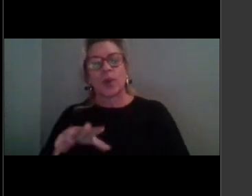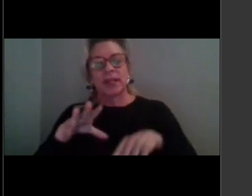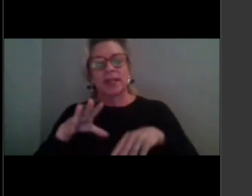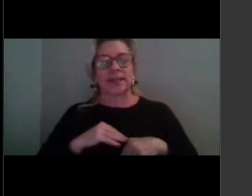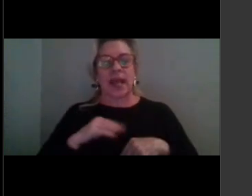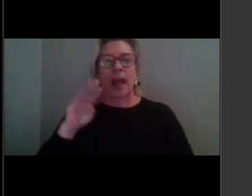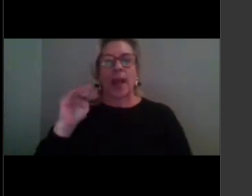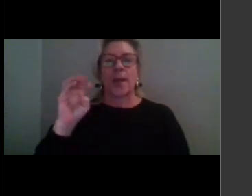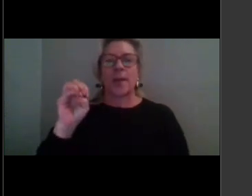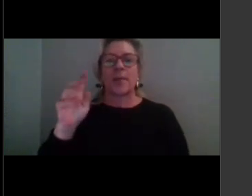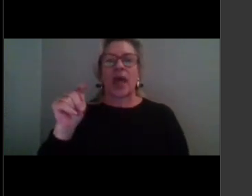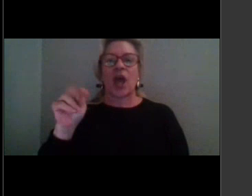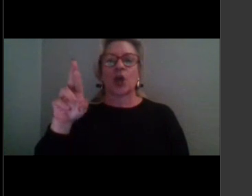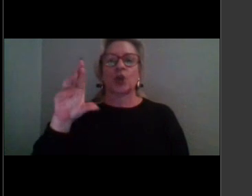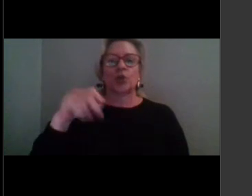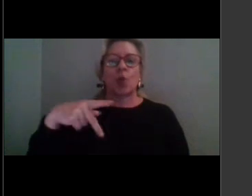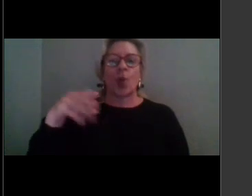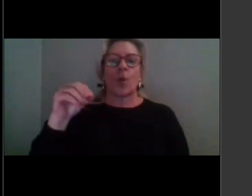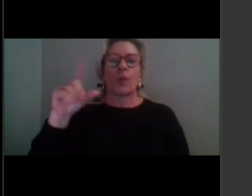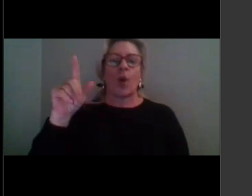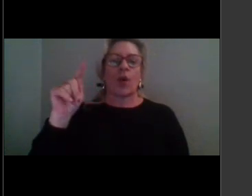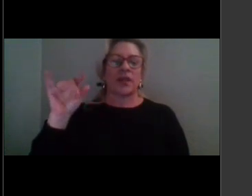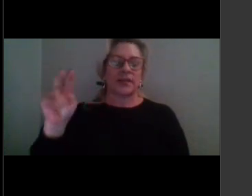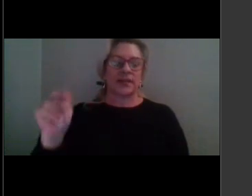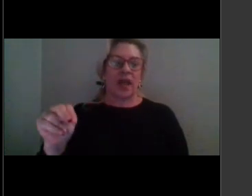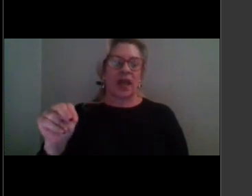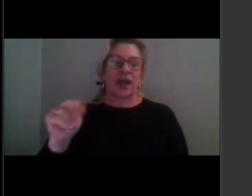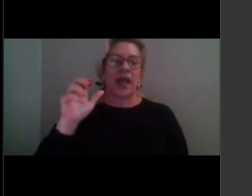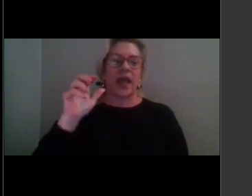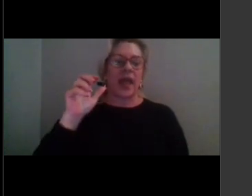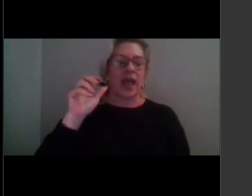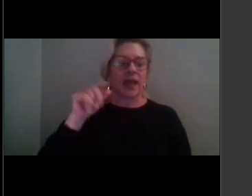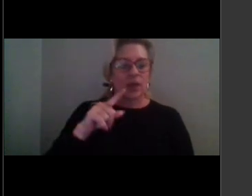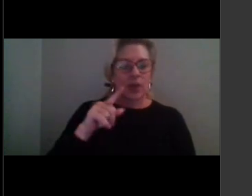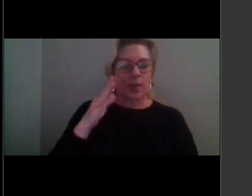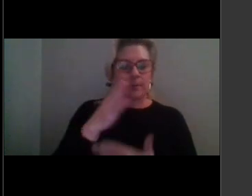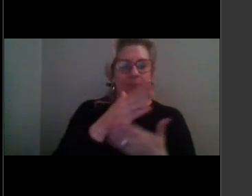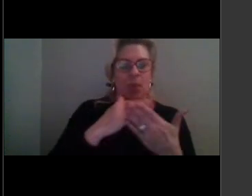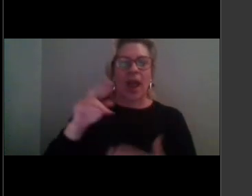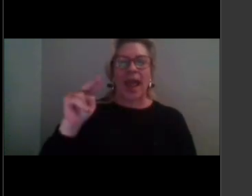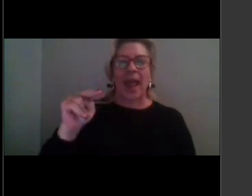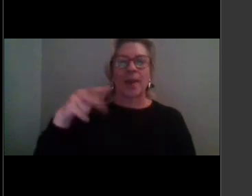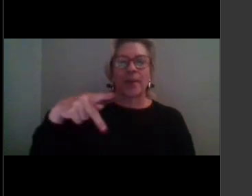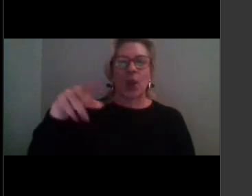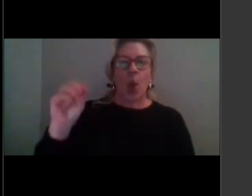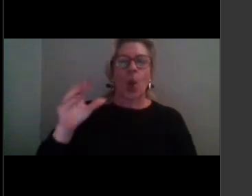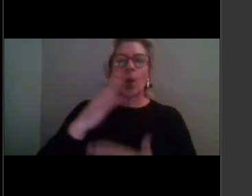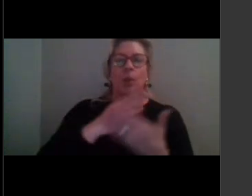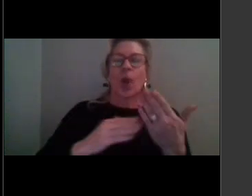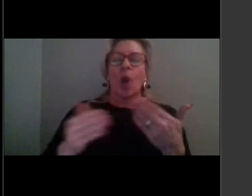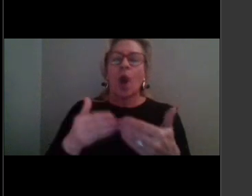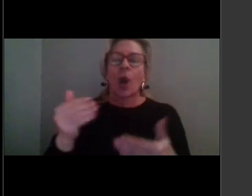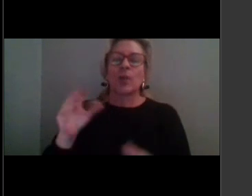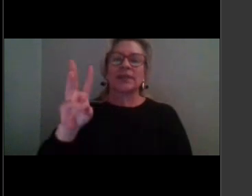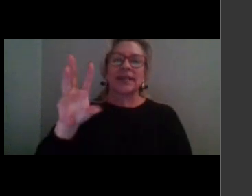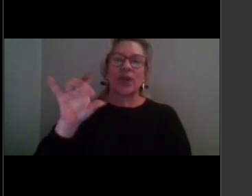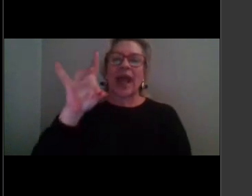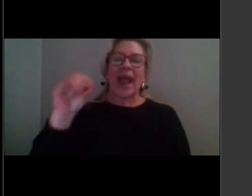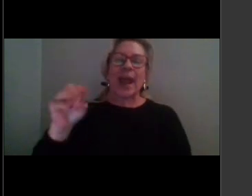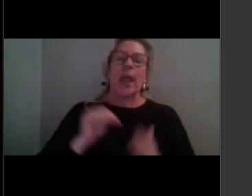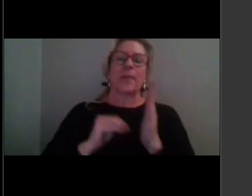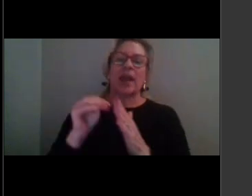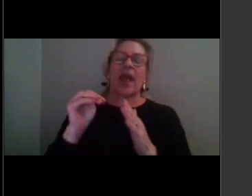Metropolitan Planning Organization component of the HEP. The MPO component has almost 680 million of